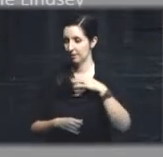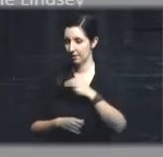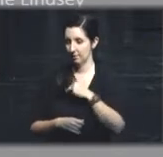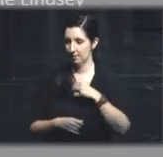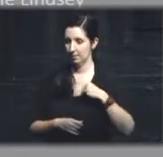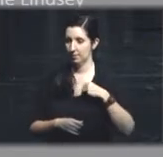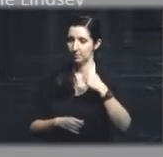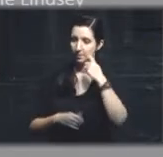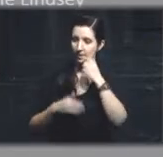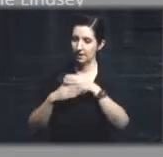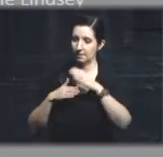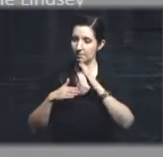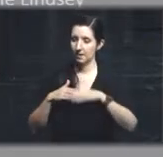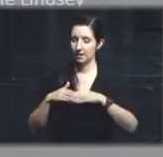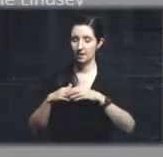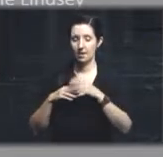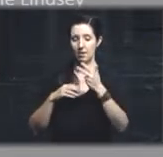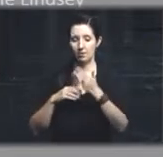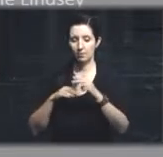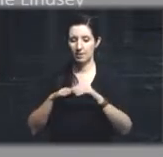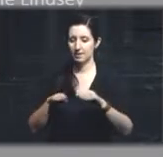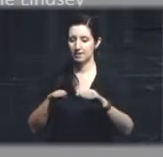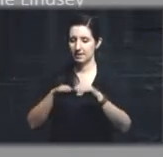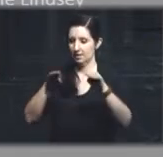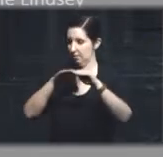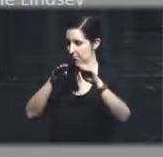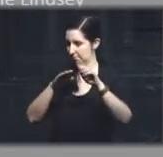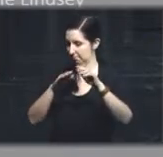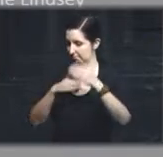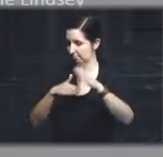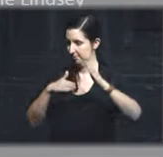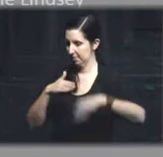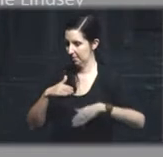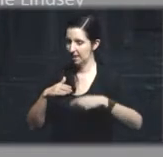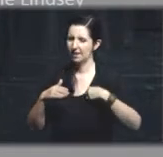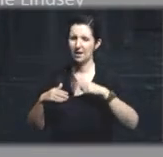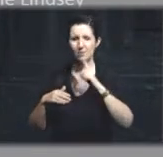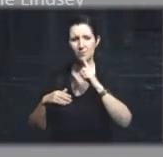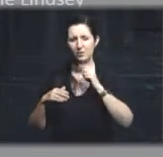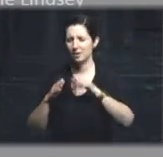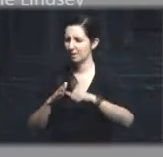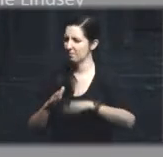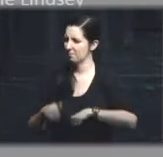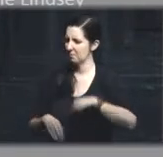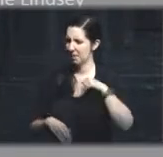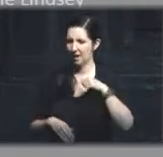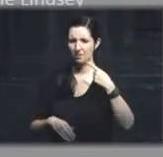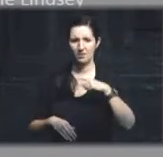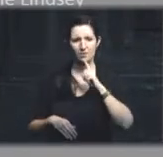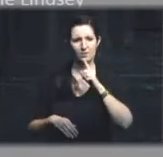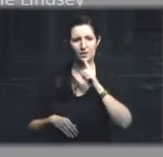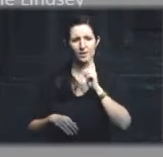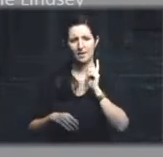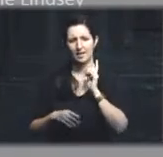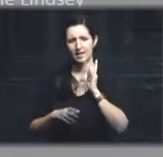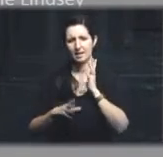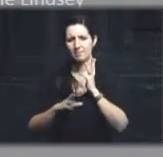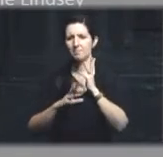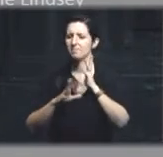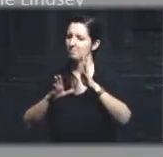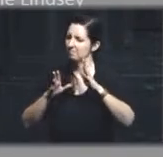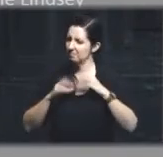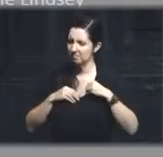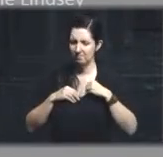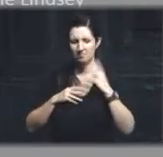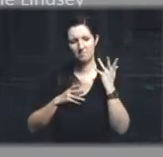adjunct process. I'm really proud of them. They've really engaged and embraced this process. They've increased their